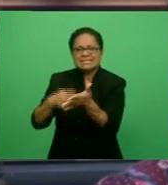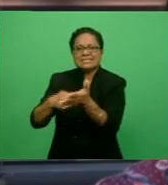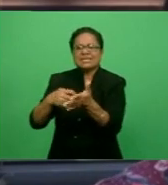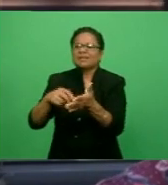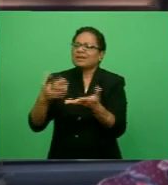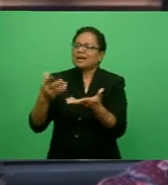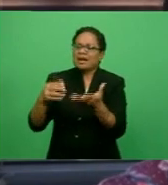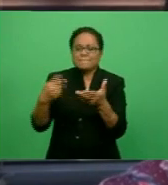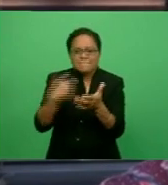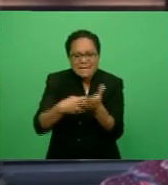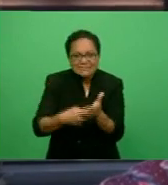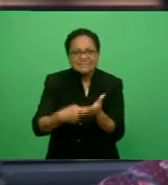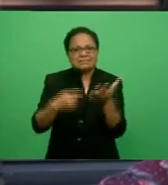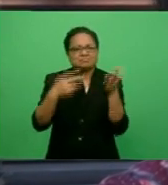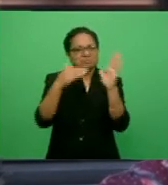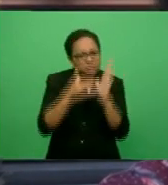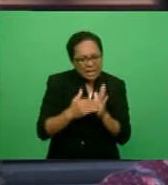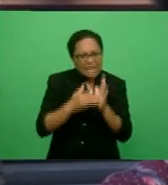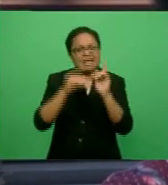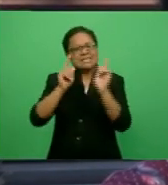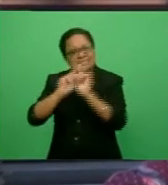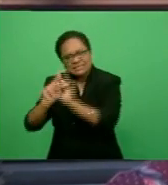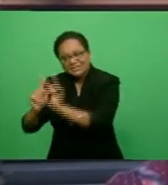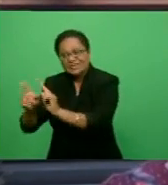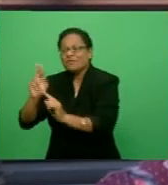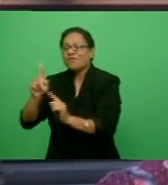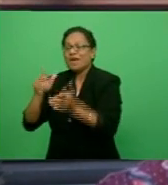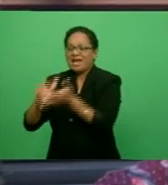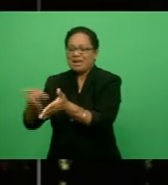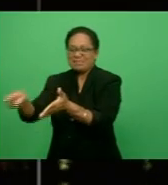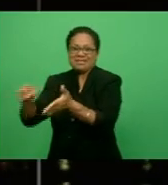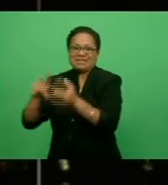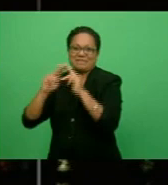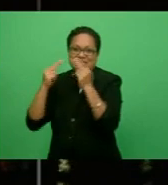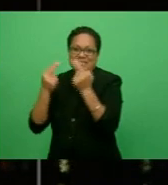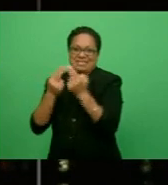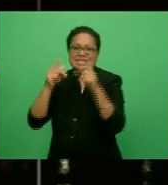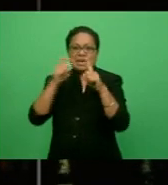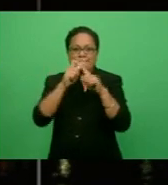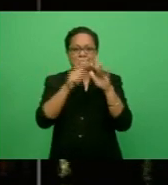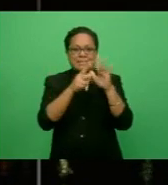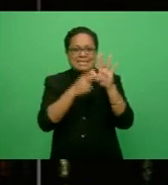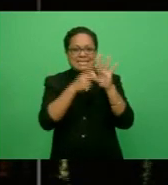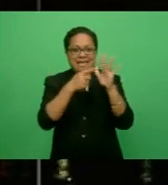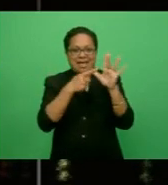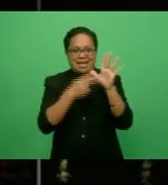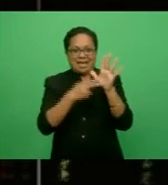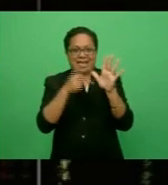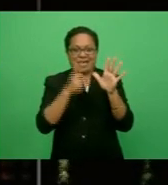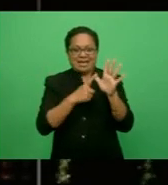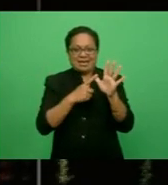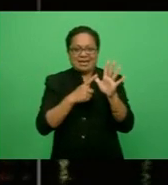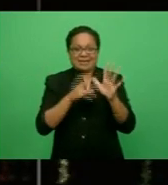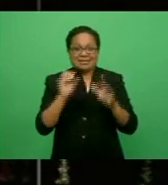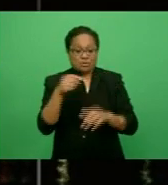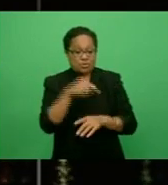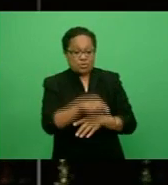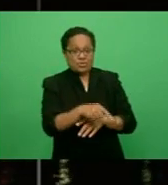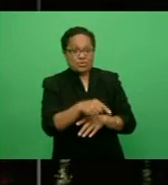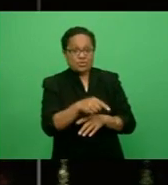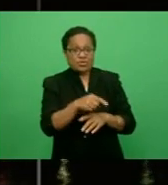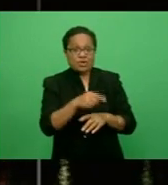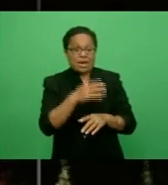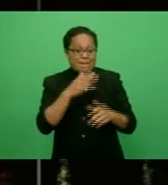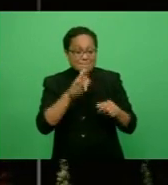items for Piniana for Diwali. the handover will be done during Diwali. Meanwhile, Make a Difference Fiji, a charitable